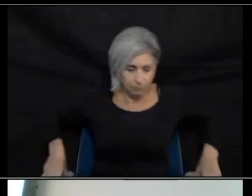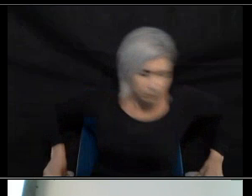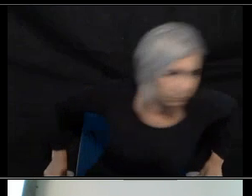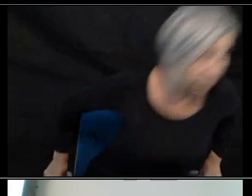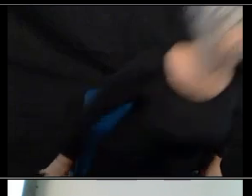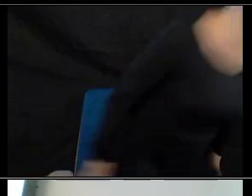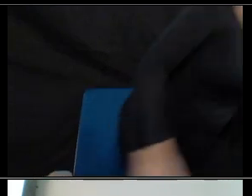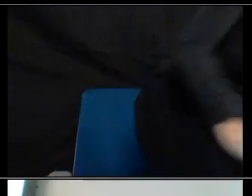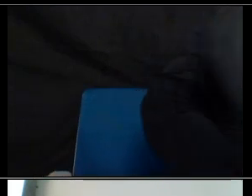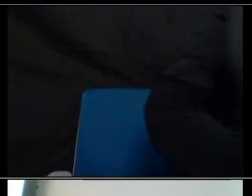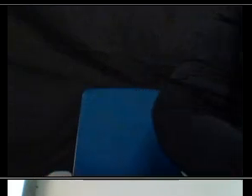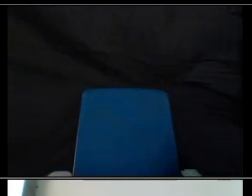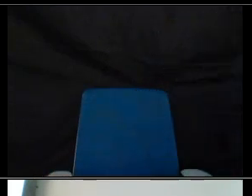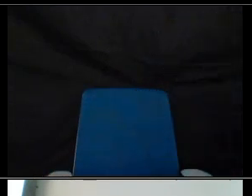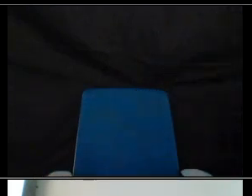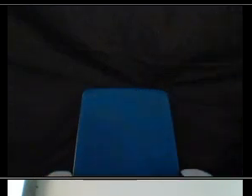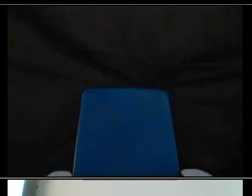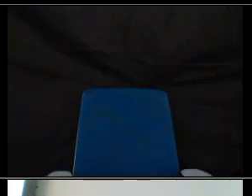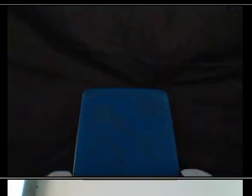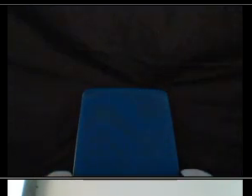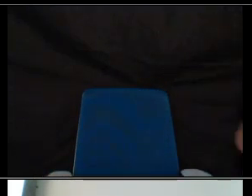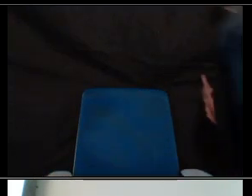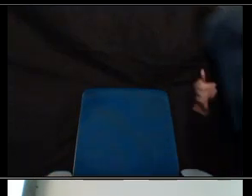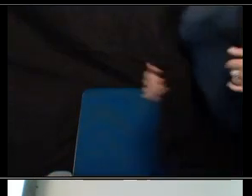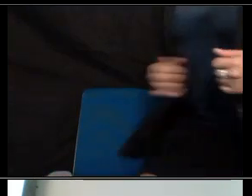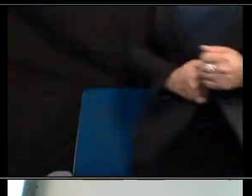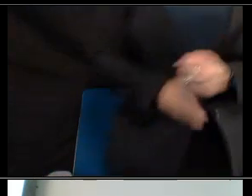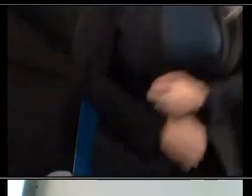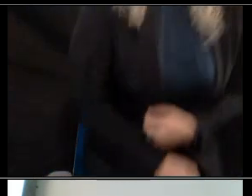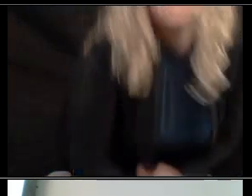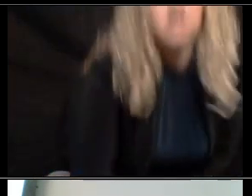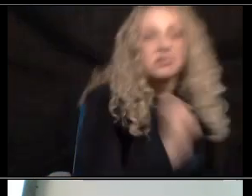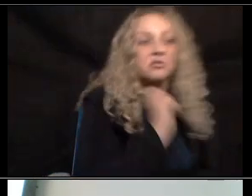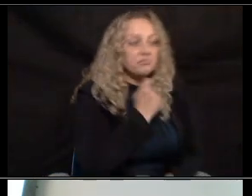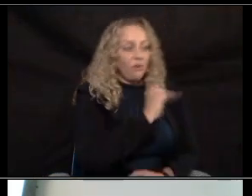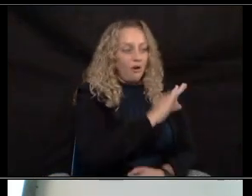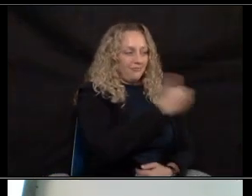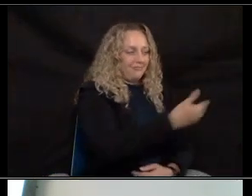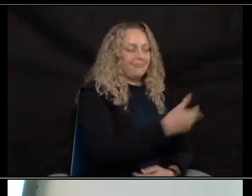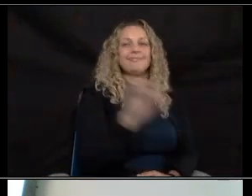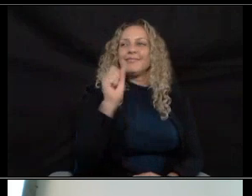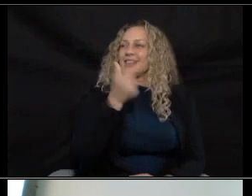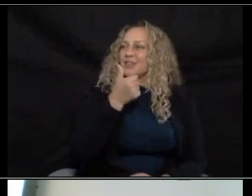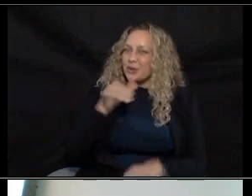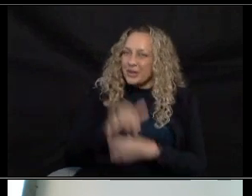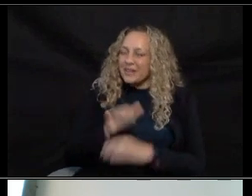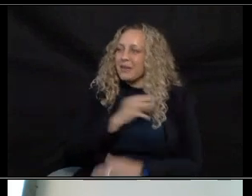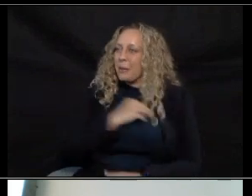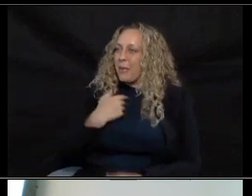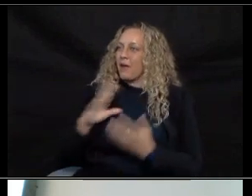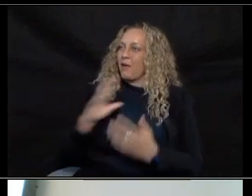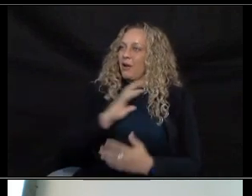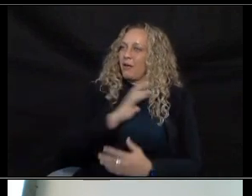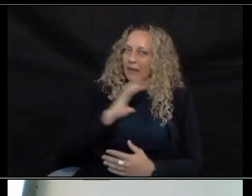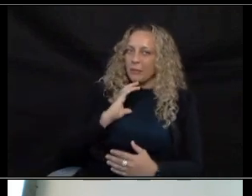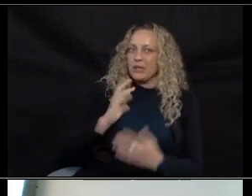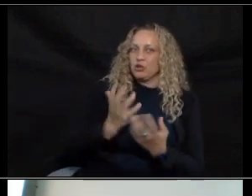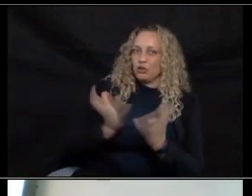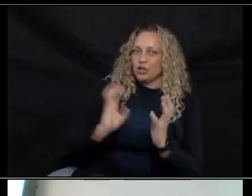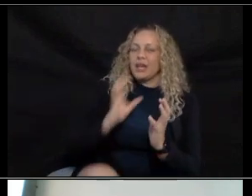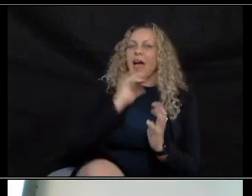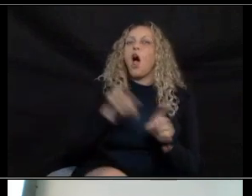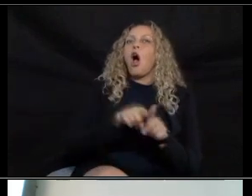Mr. Gavrilis, your audio has been unmuted. Yes, sir. So good evening, members of the City Commission and